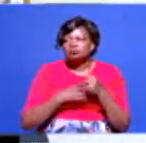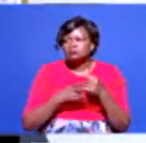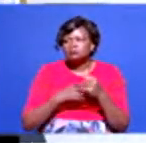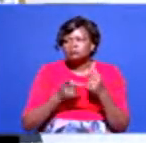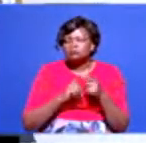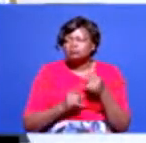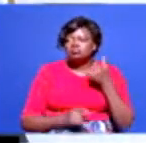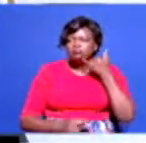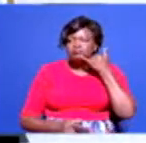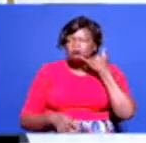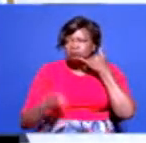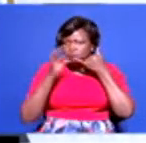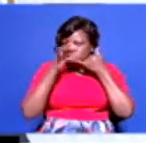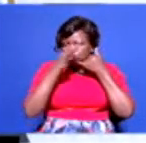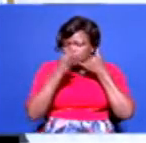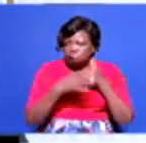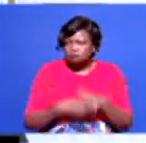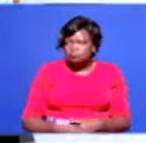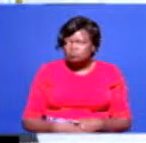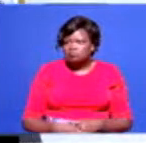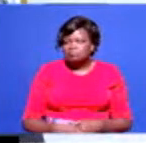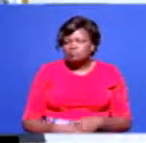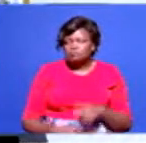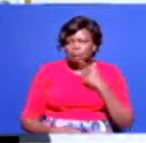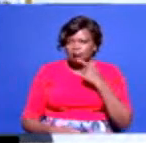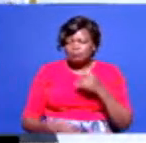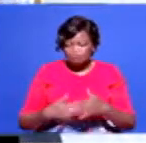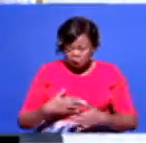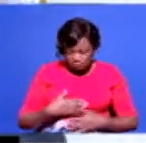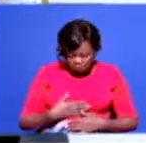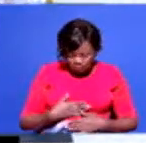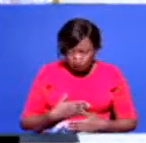him. I said, "Your Excellency,